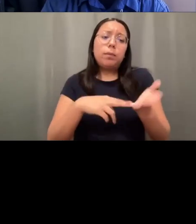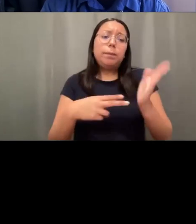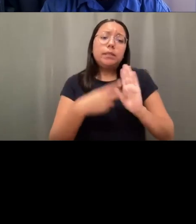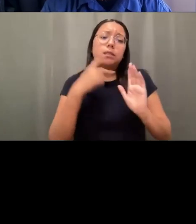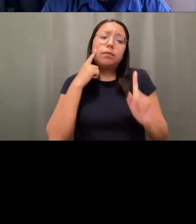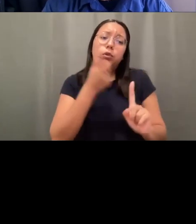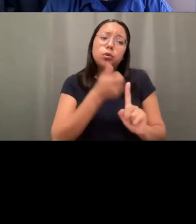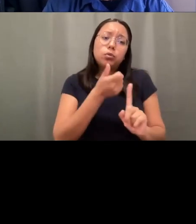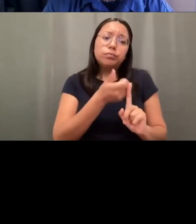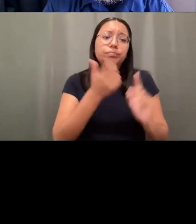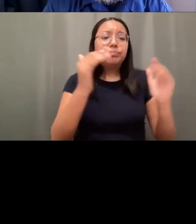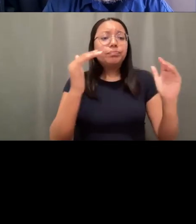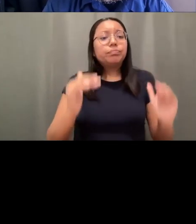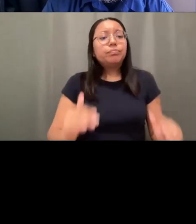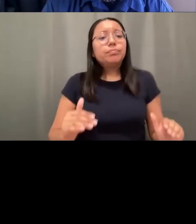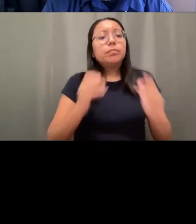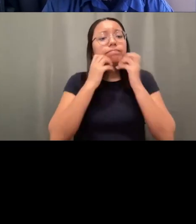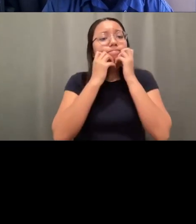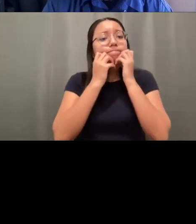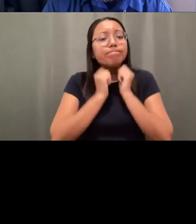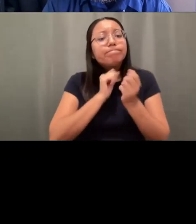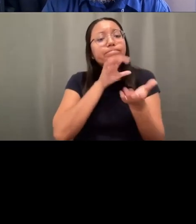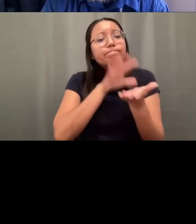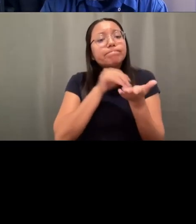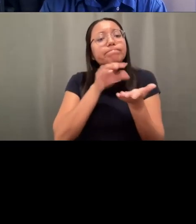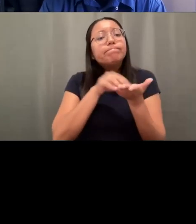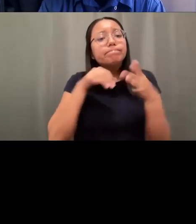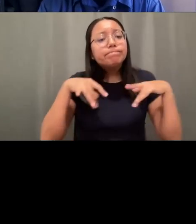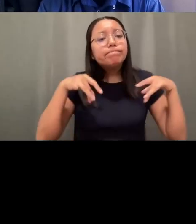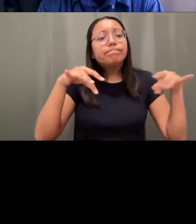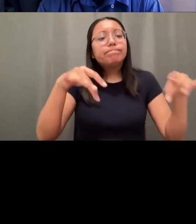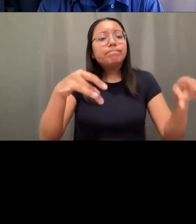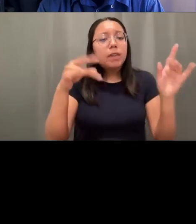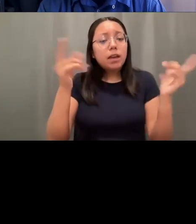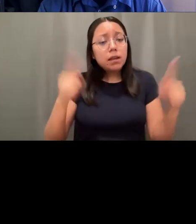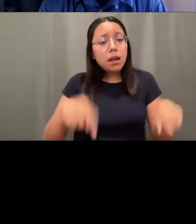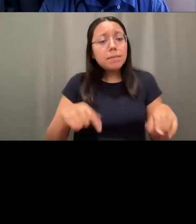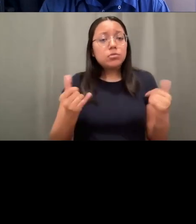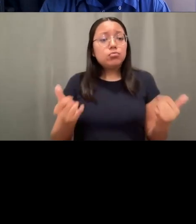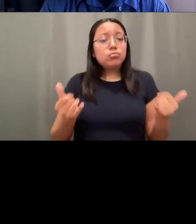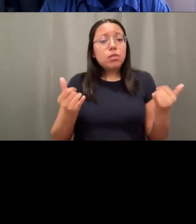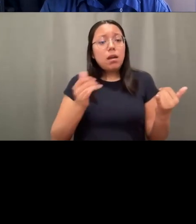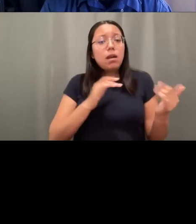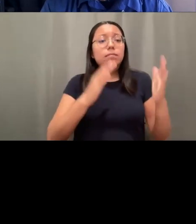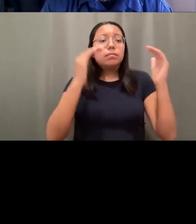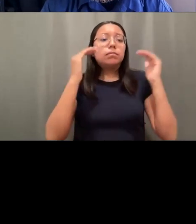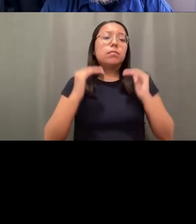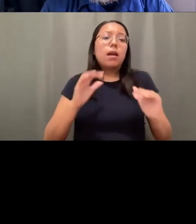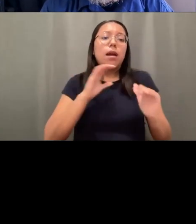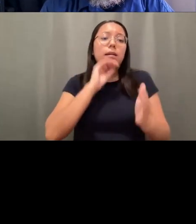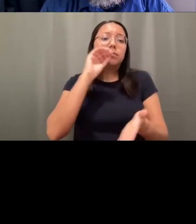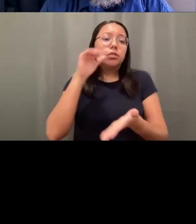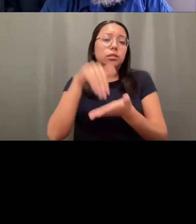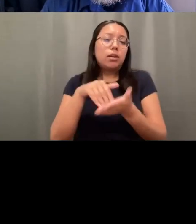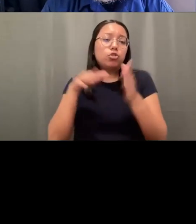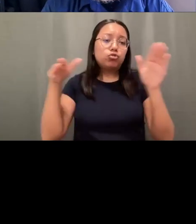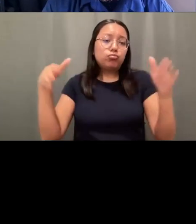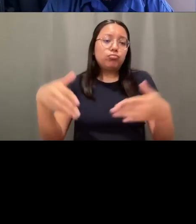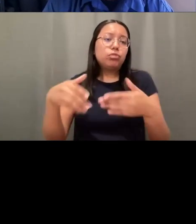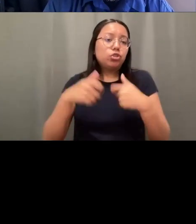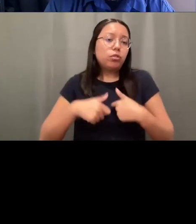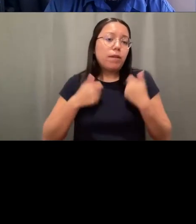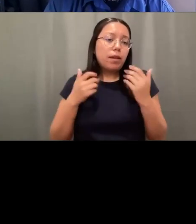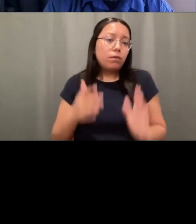it happens today, and to center survivors. What we offer you today